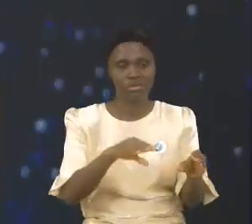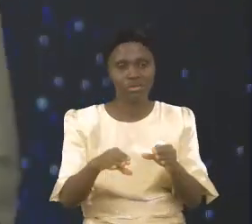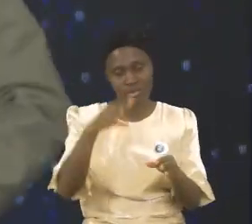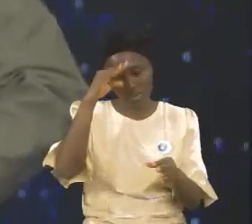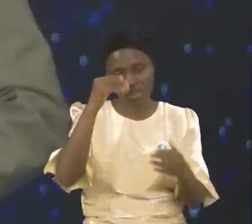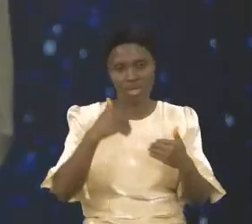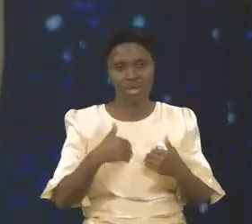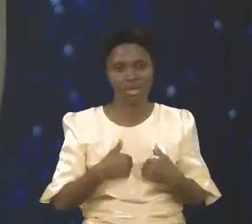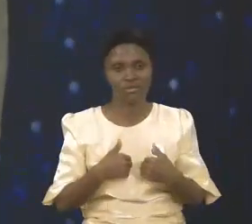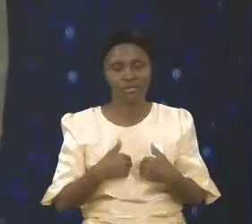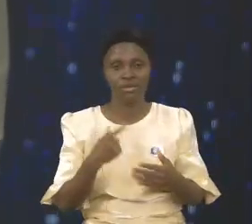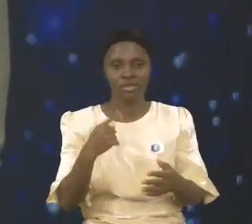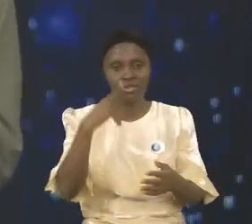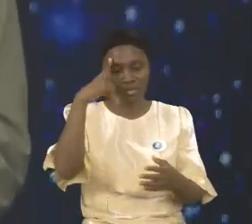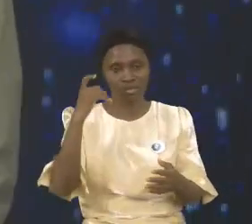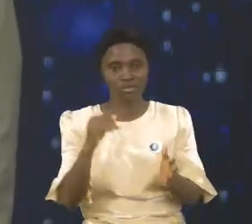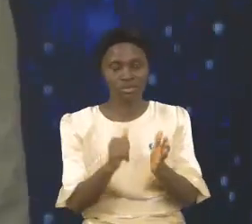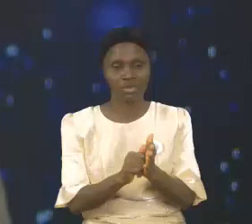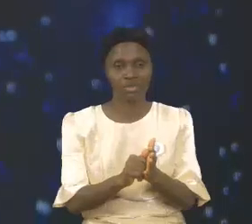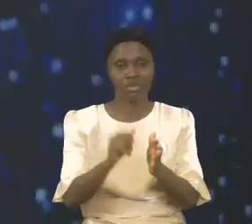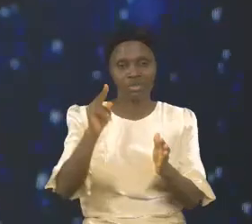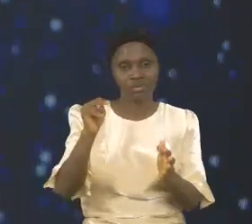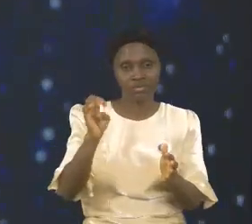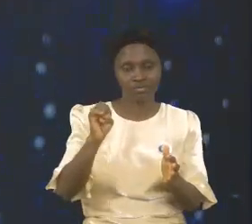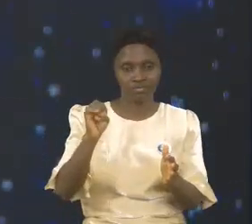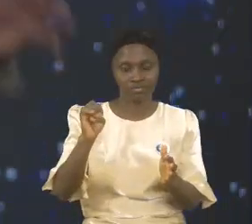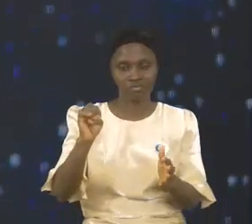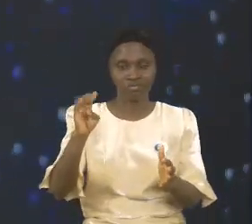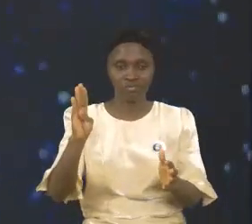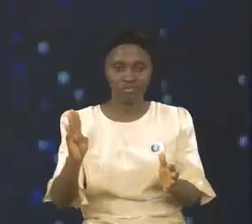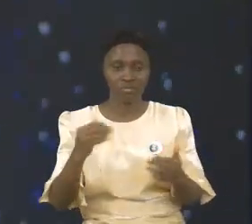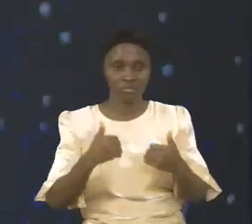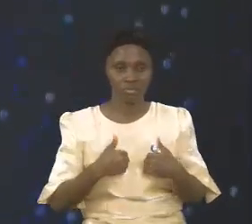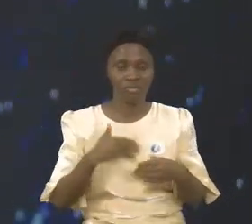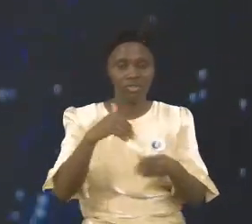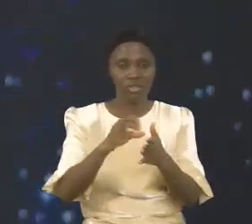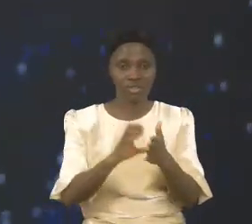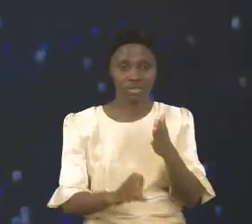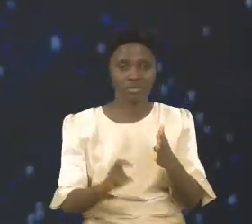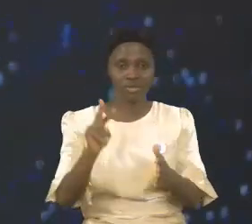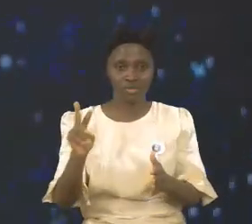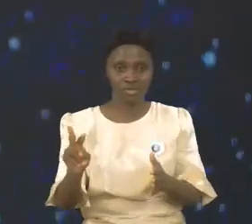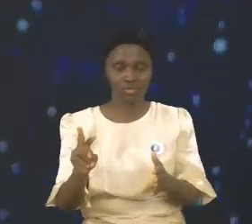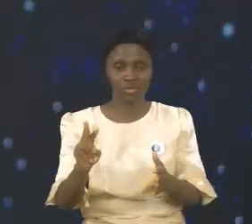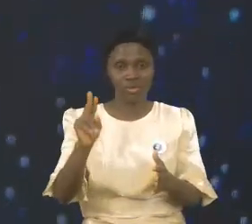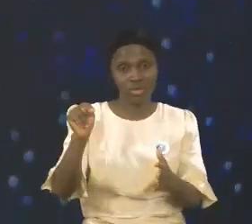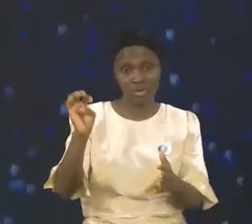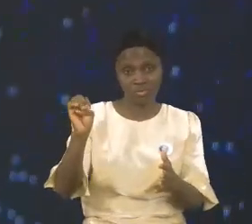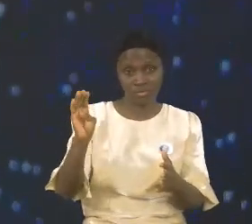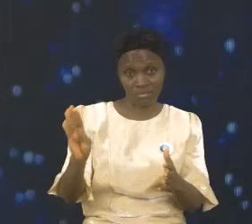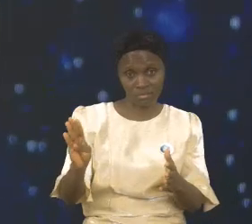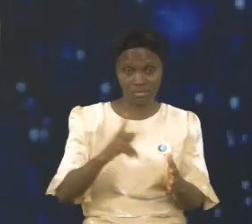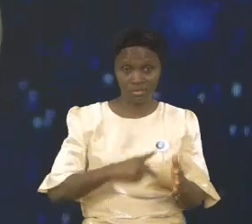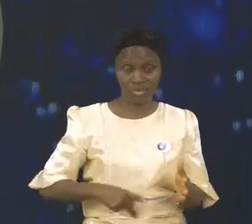the dream that Nebuchadnezzar had in chapter 2. In chapter 2, Nebuchadnezzar saw the image